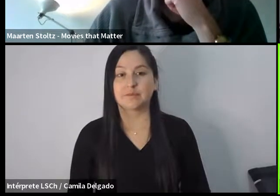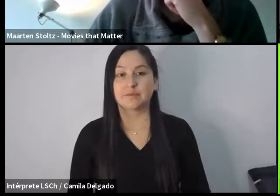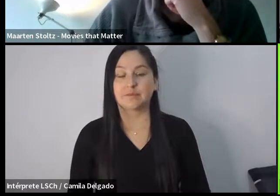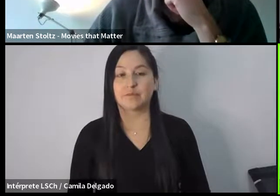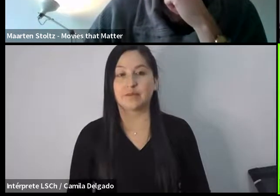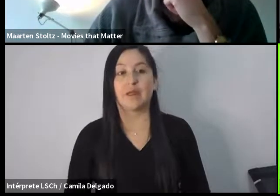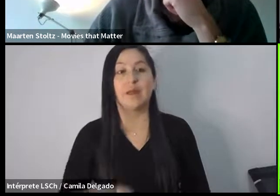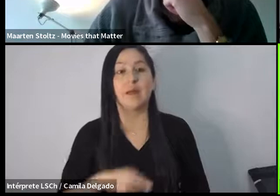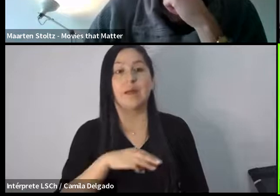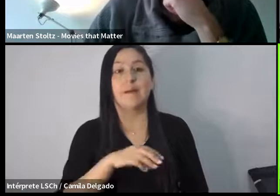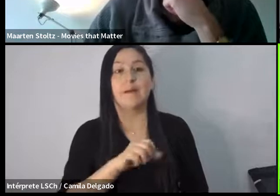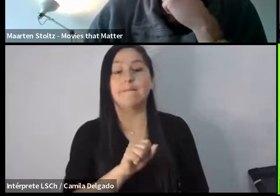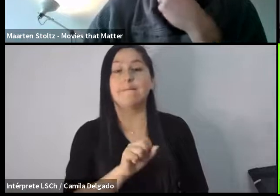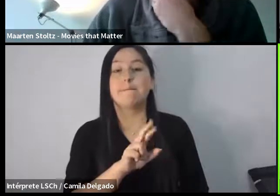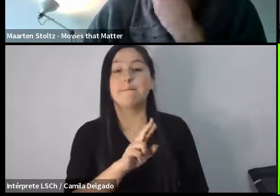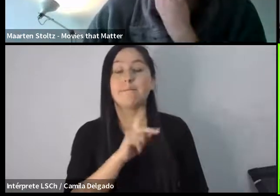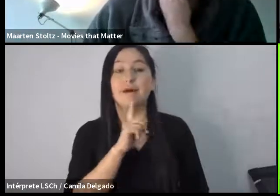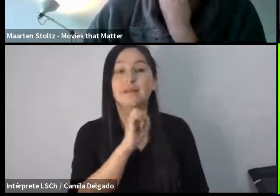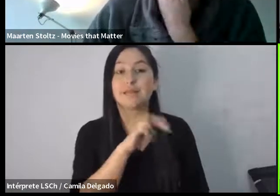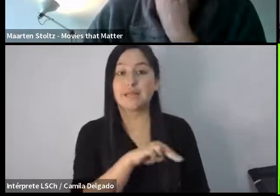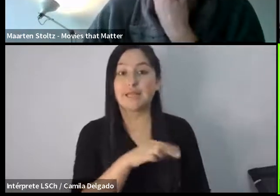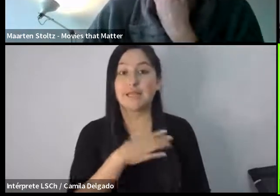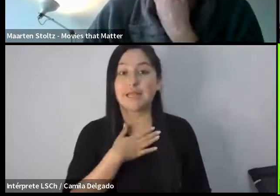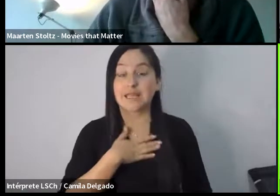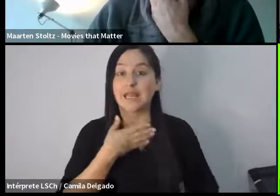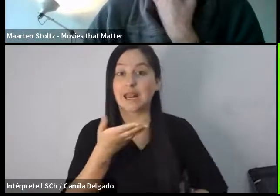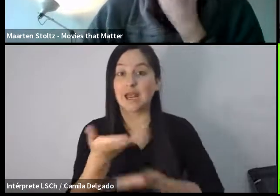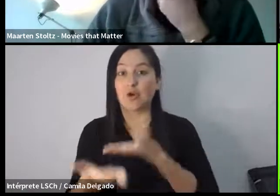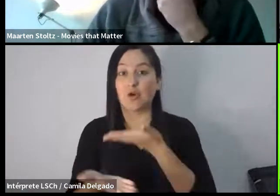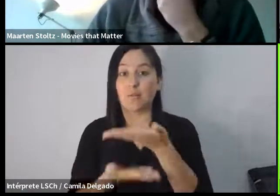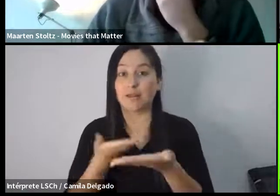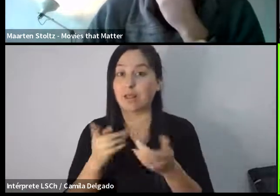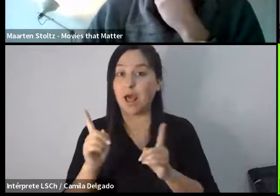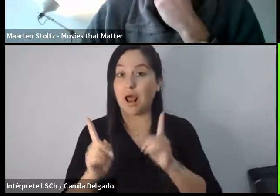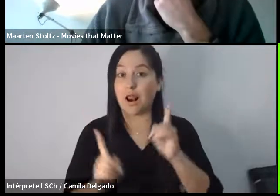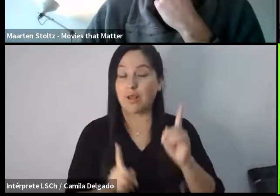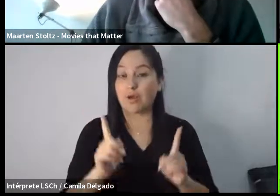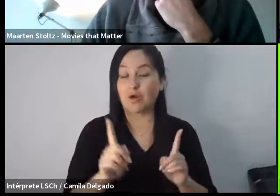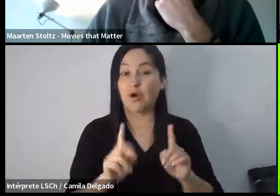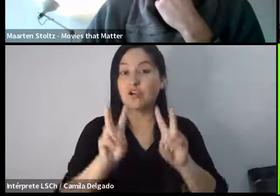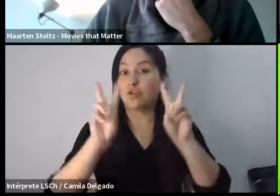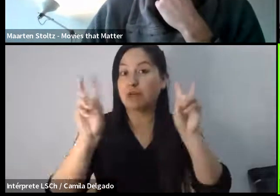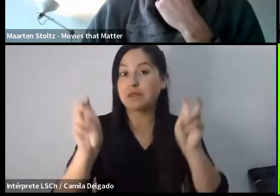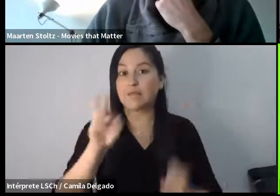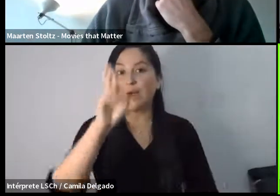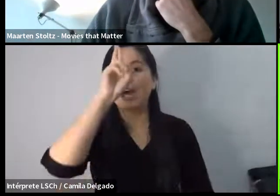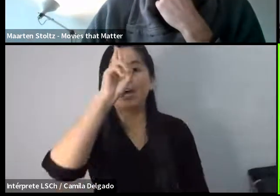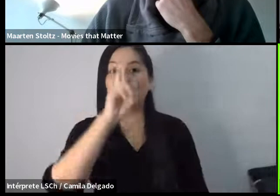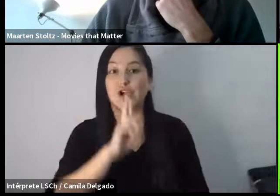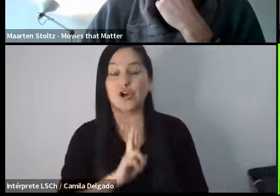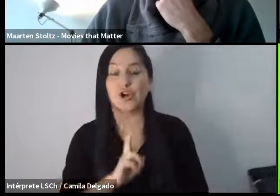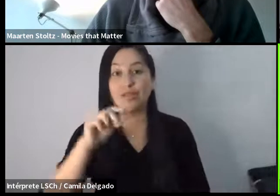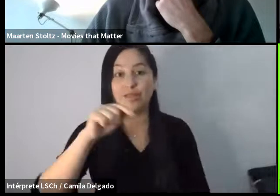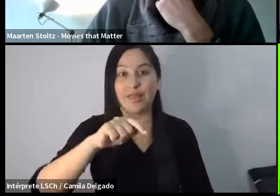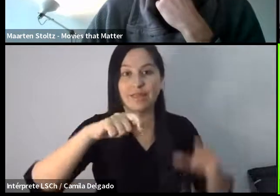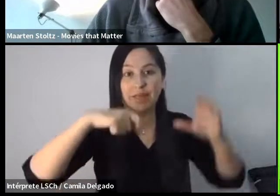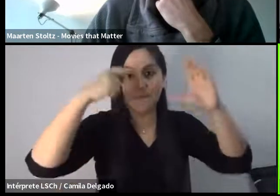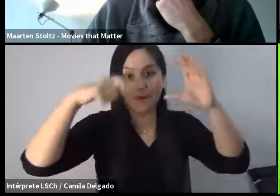Martin, ¿quieres compartir tu impresión personal como sobre el rol de estas películas,